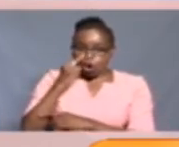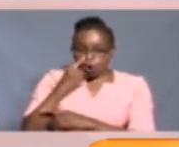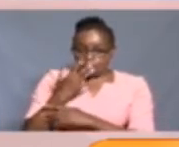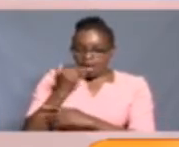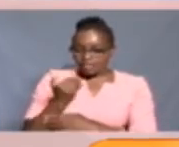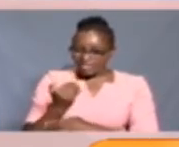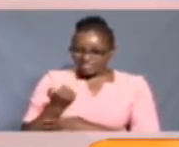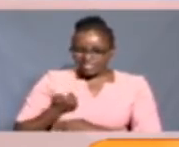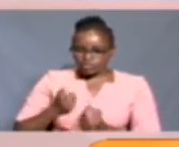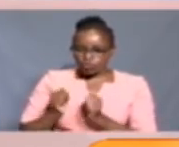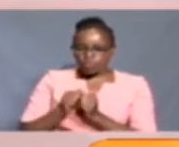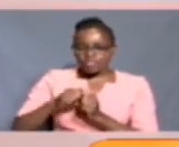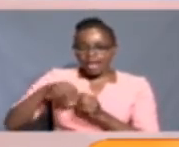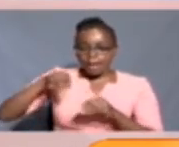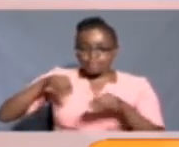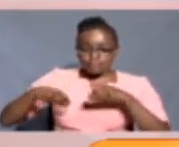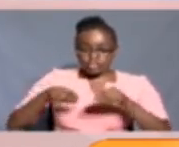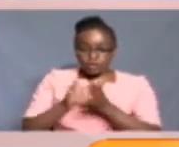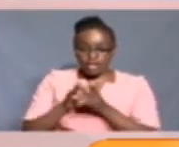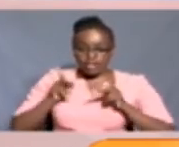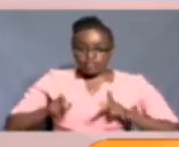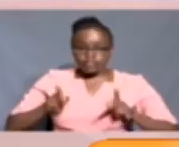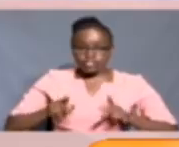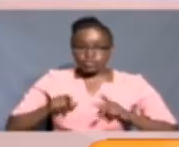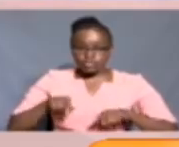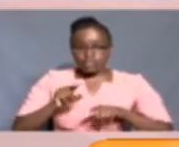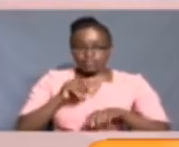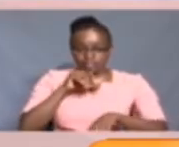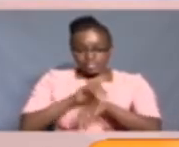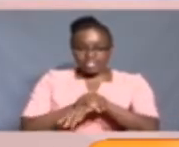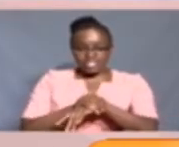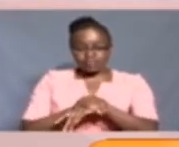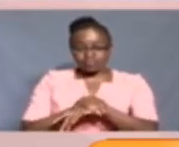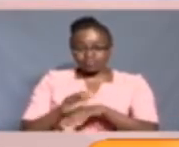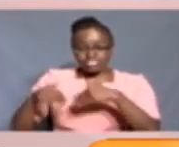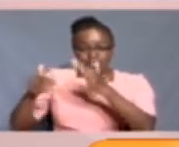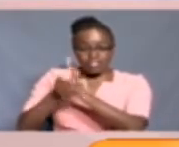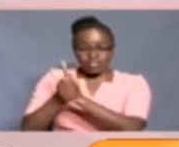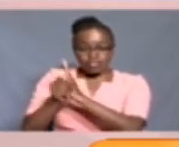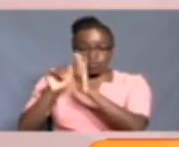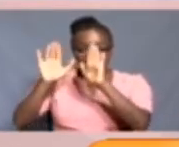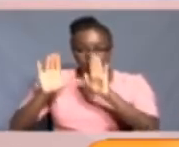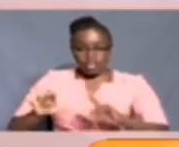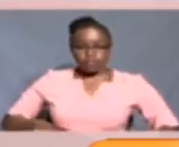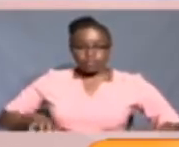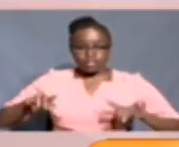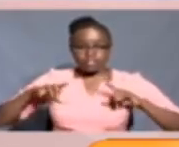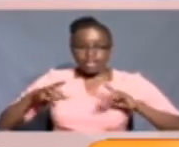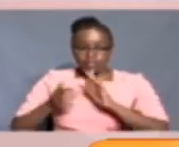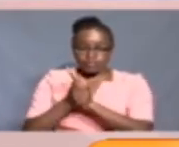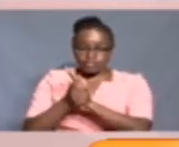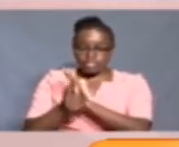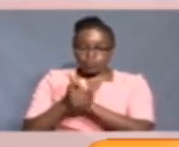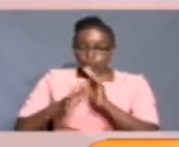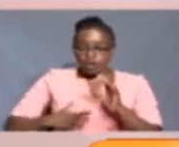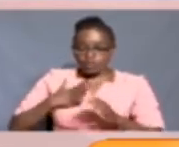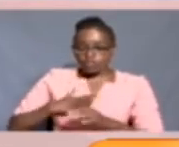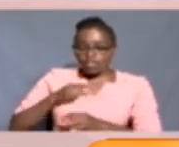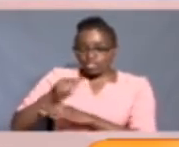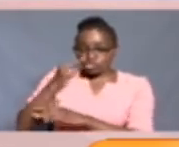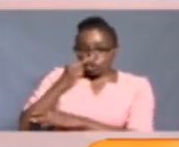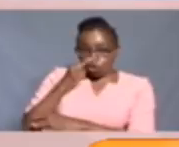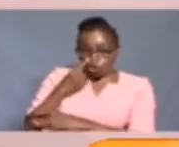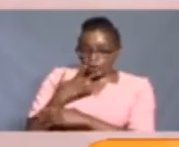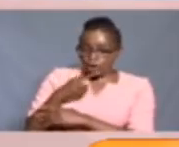physical and mental disabilities are welcomed and equipped with important life skills. We visited the home